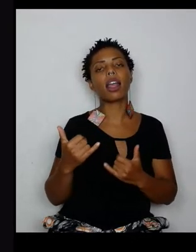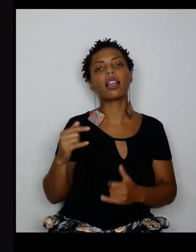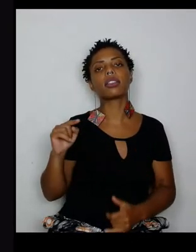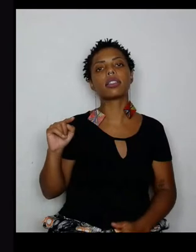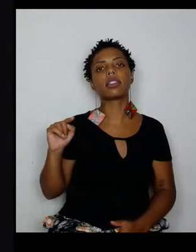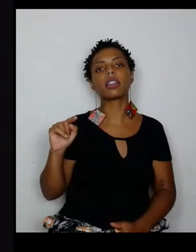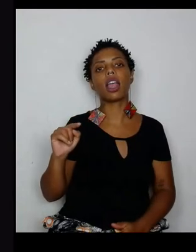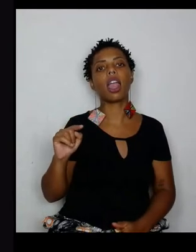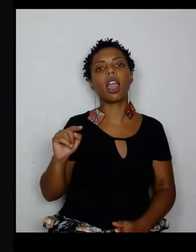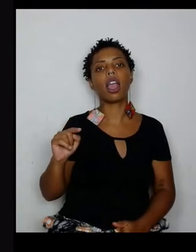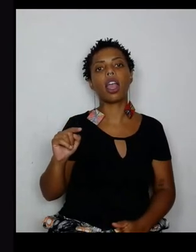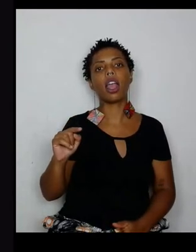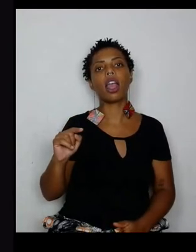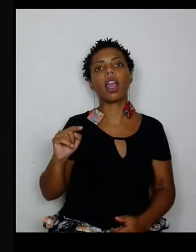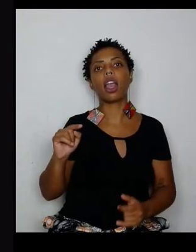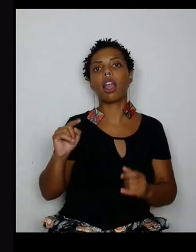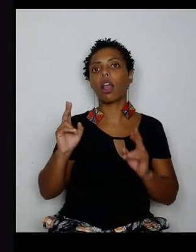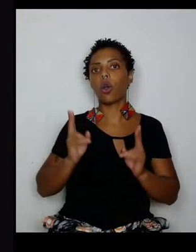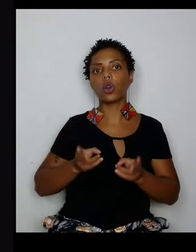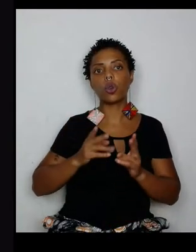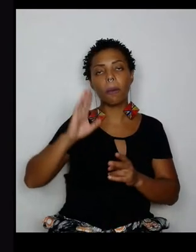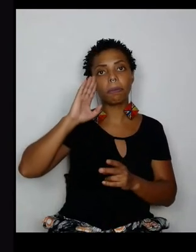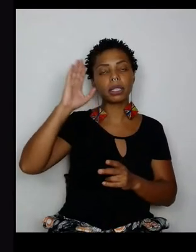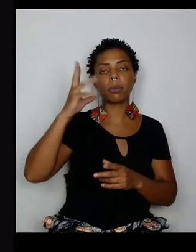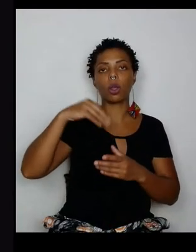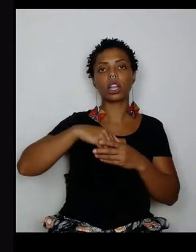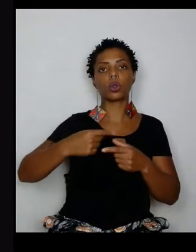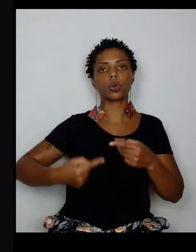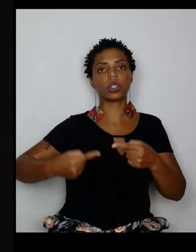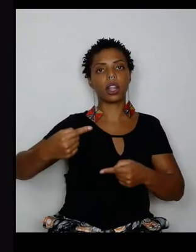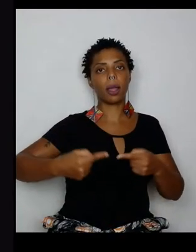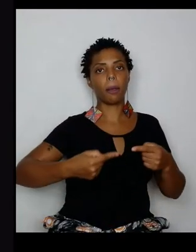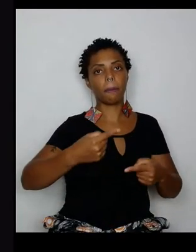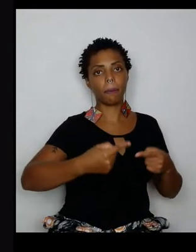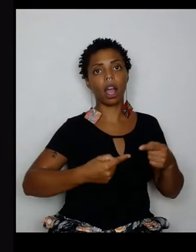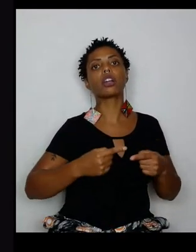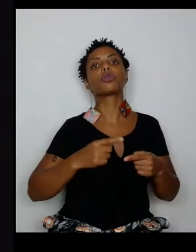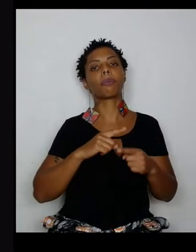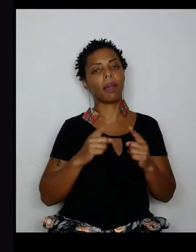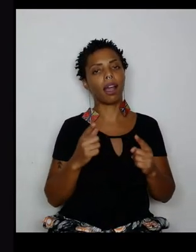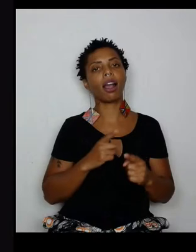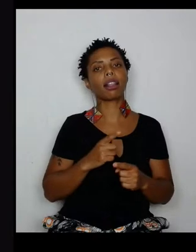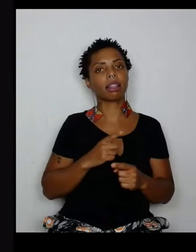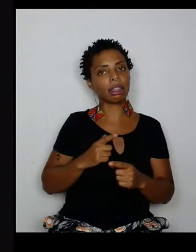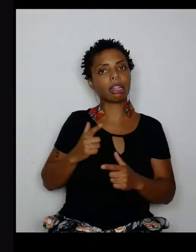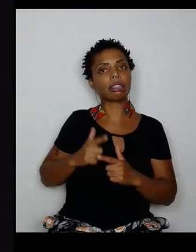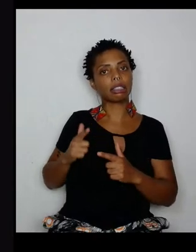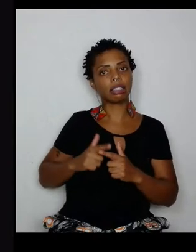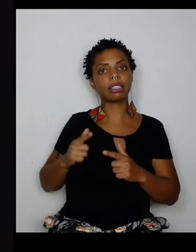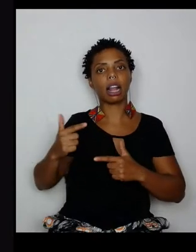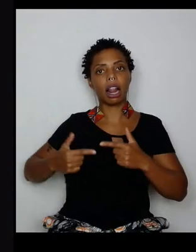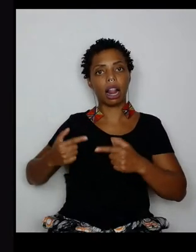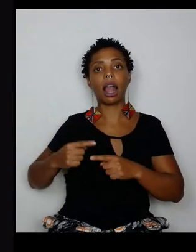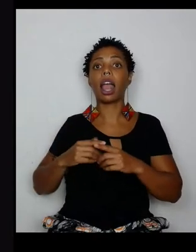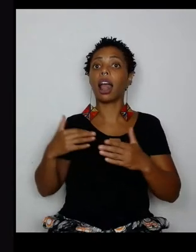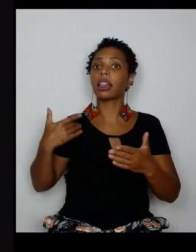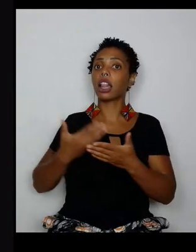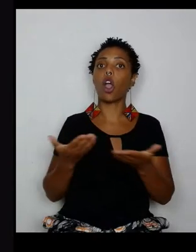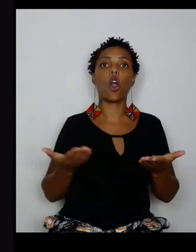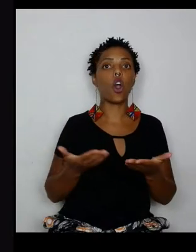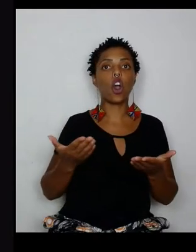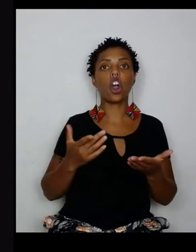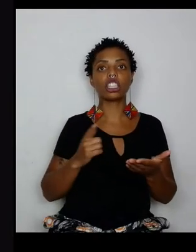often ambivalent and polemical today even though he died 119 years